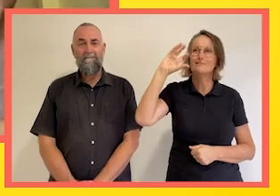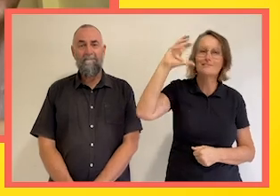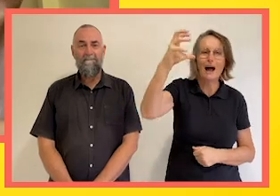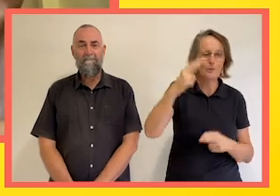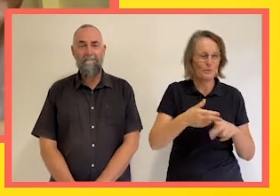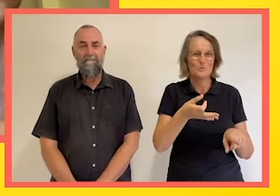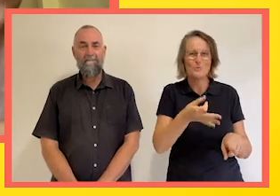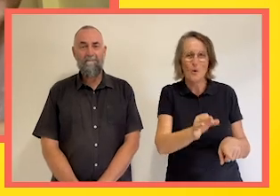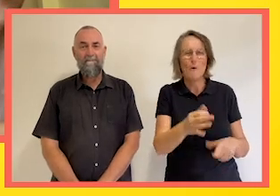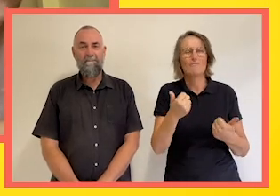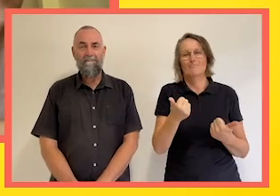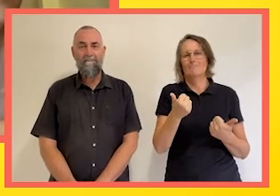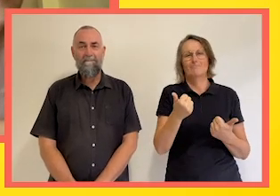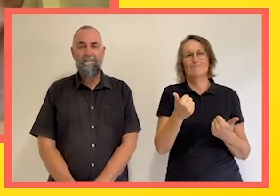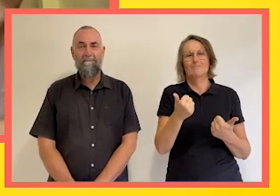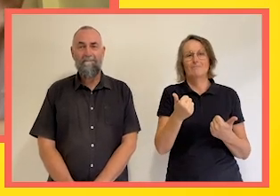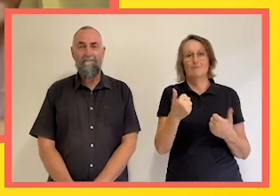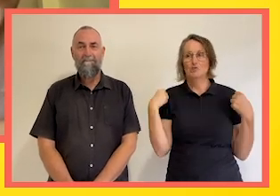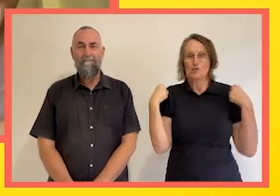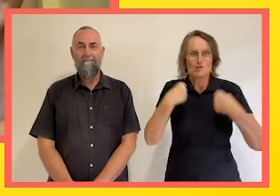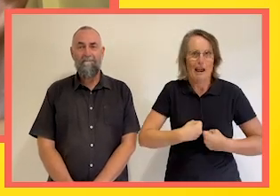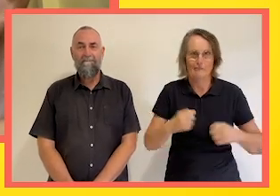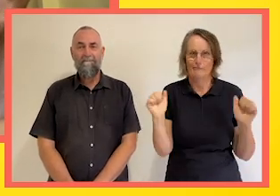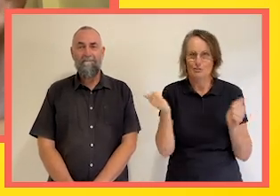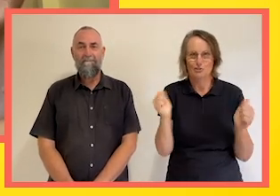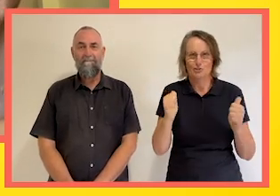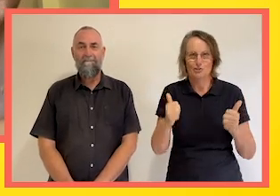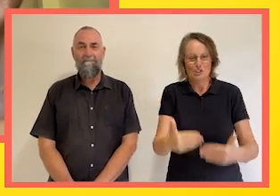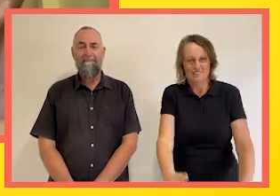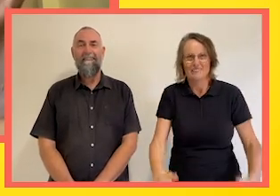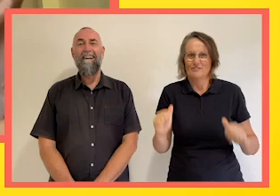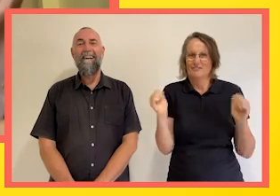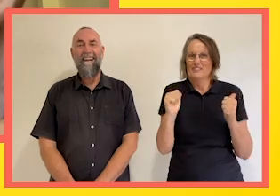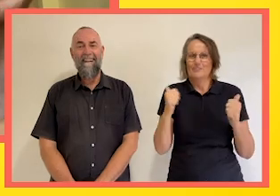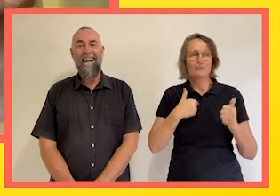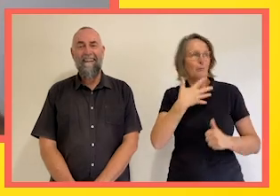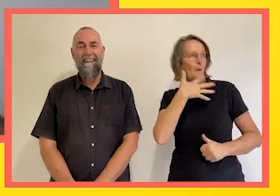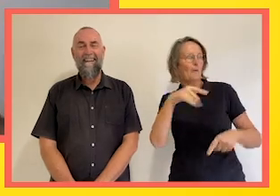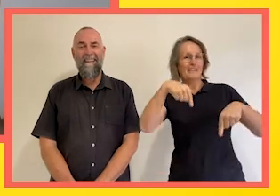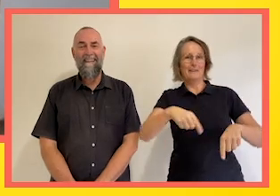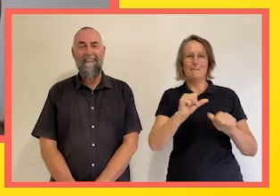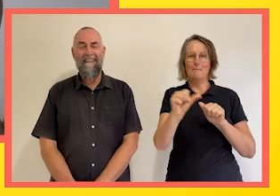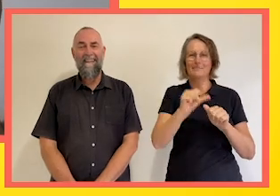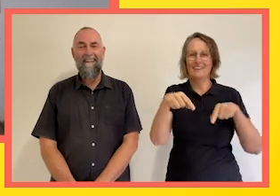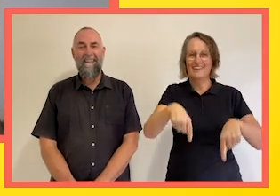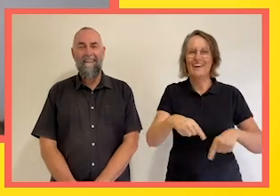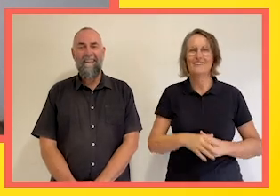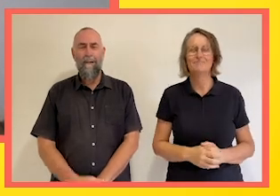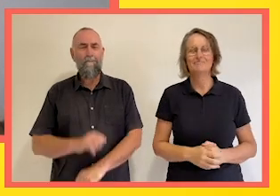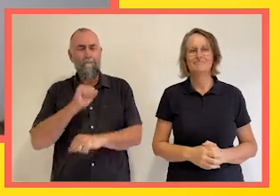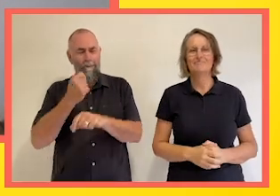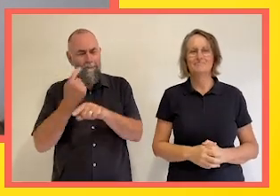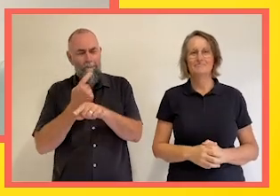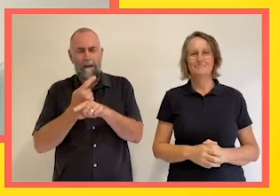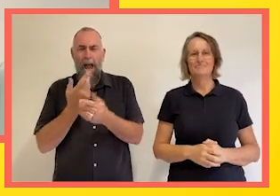and in the sunshine with him, and not having to wear jackets and jeans everywhere has been really nice. When you say